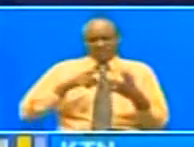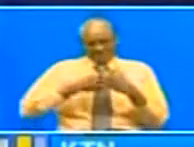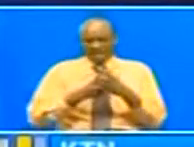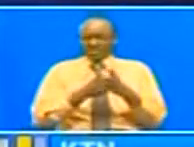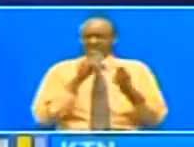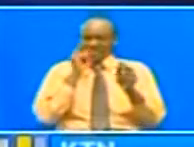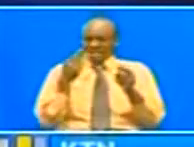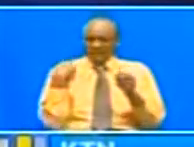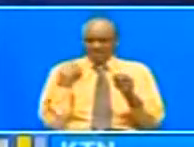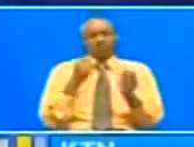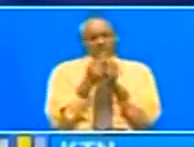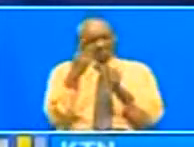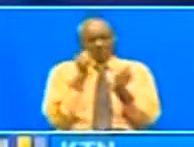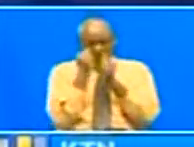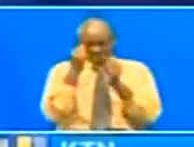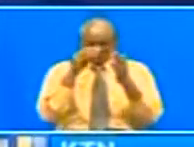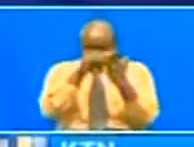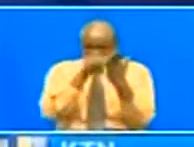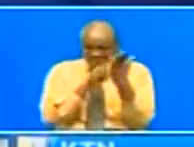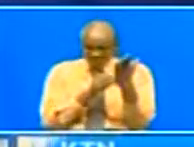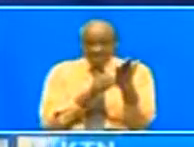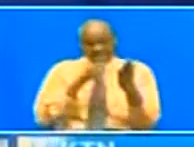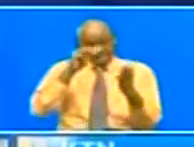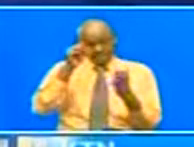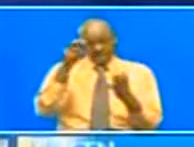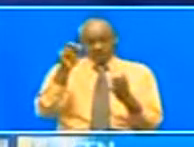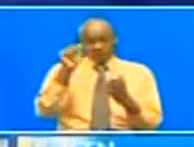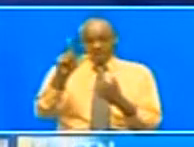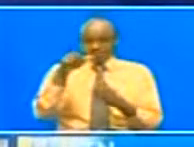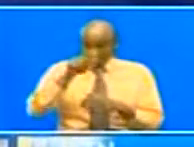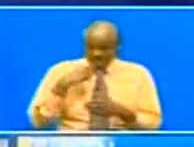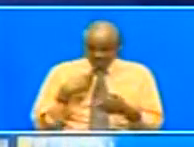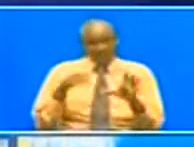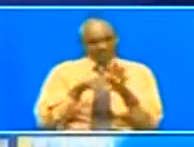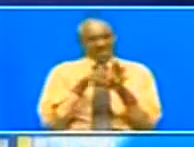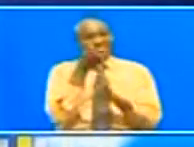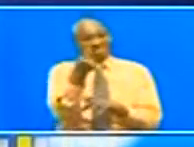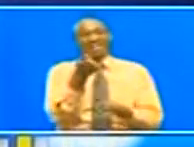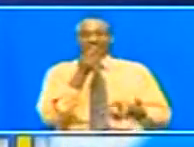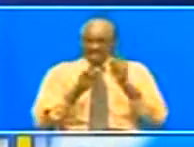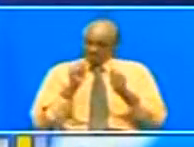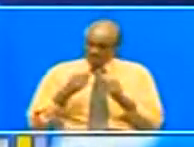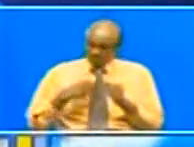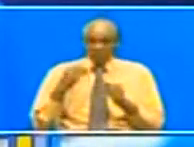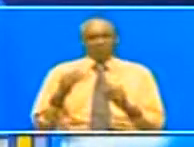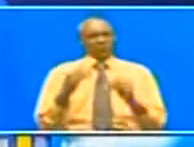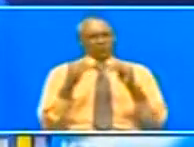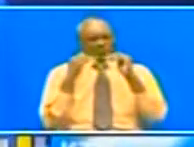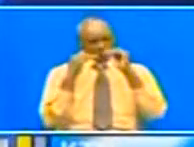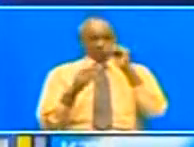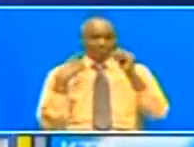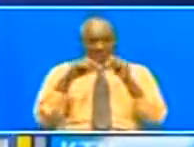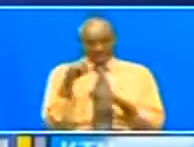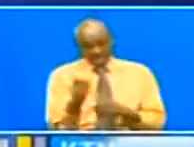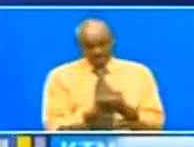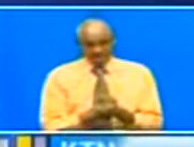lineup for the 2015 edition. Emmanuel Mutai, the 2011 champion, is among the runners hoping to rise above the rest of the stars, who